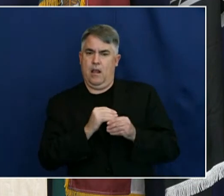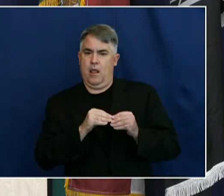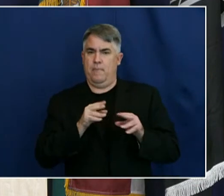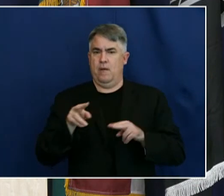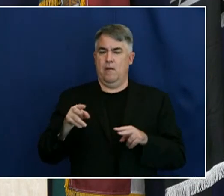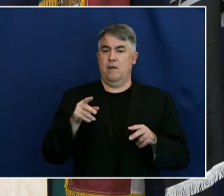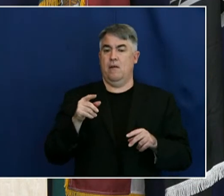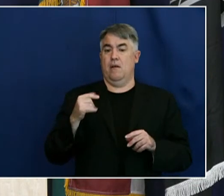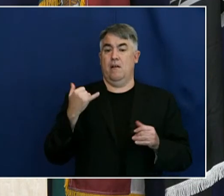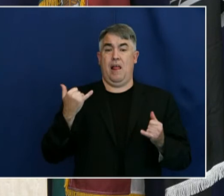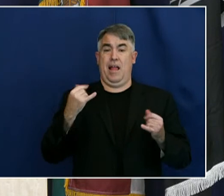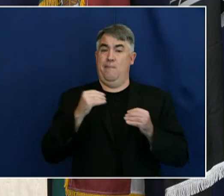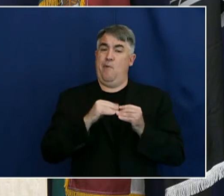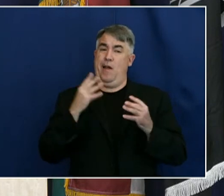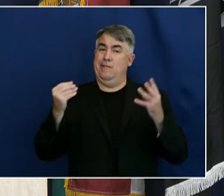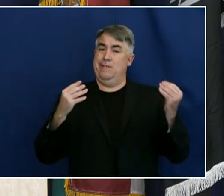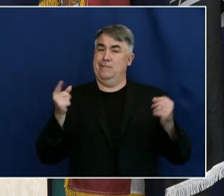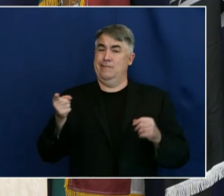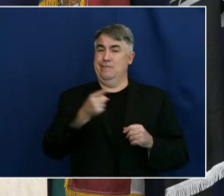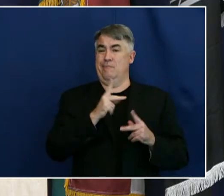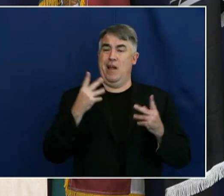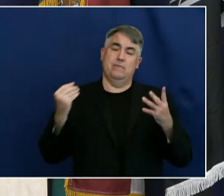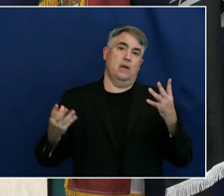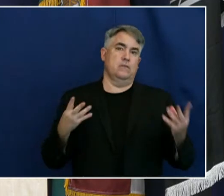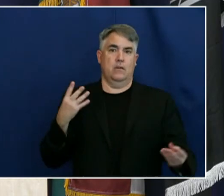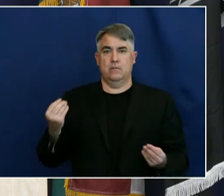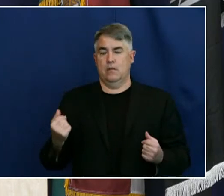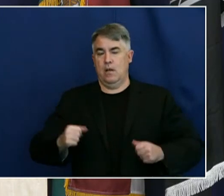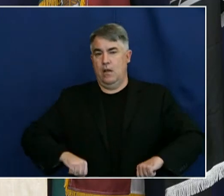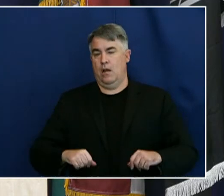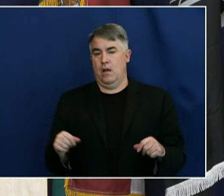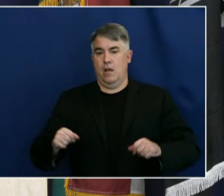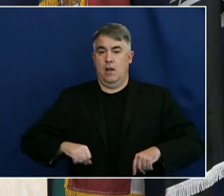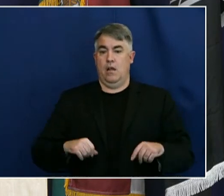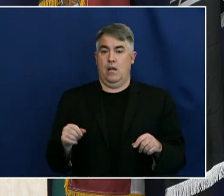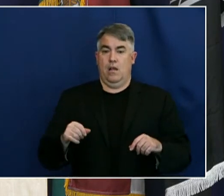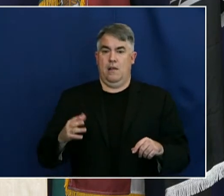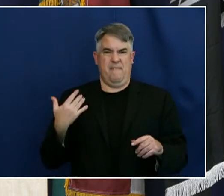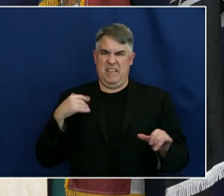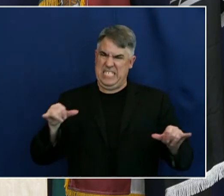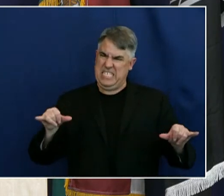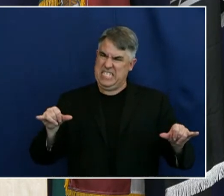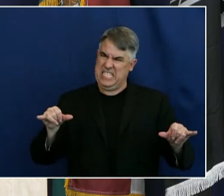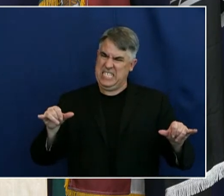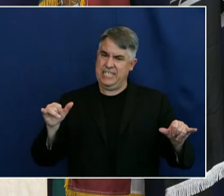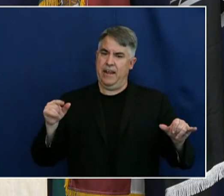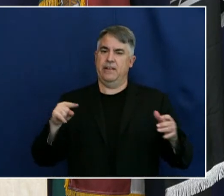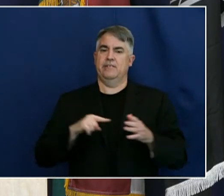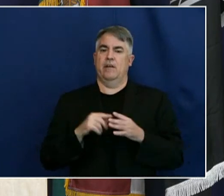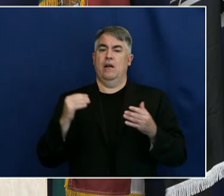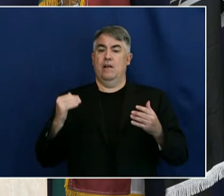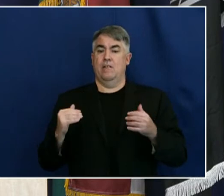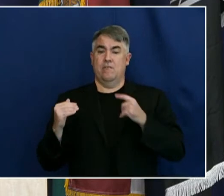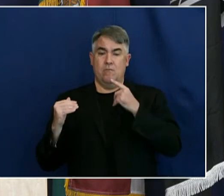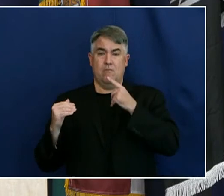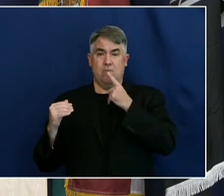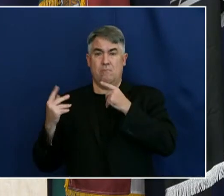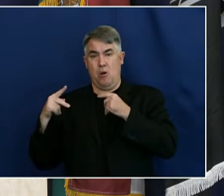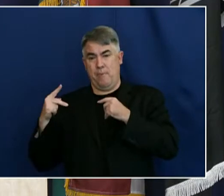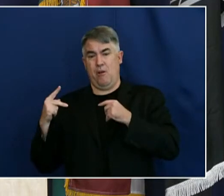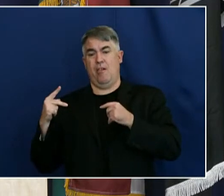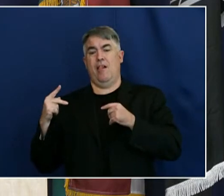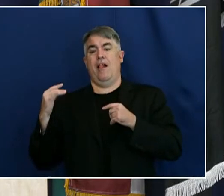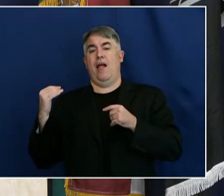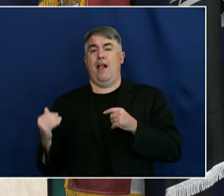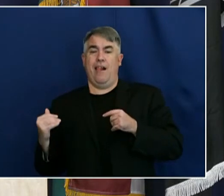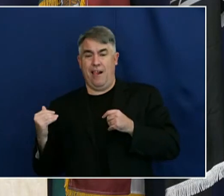and they're moving more. You know, we went from the regional stay-at-home order to purple, now to red. We have more